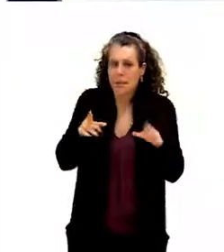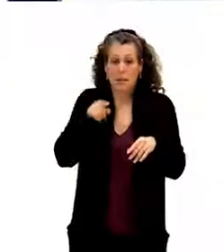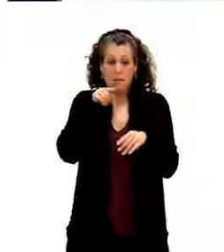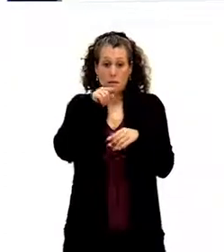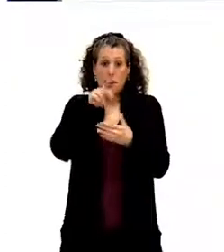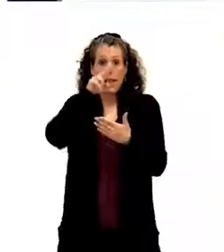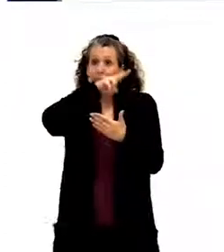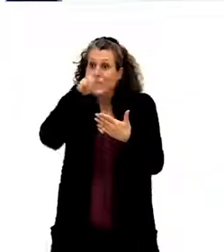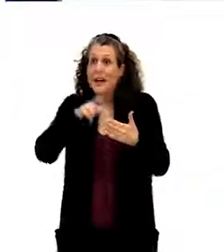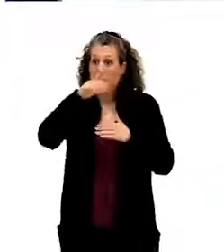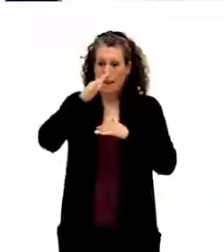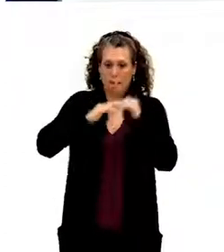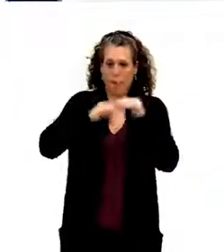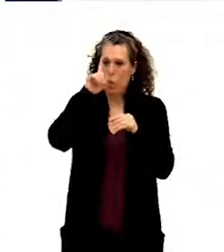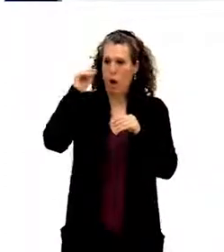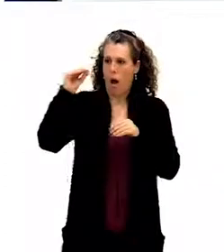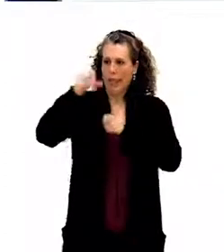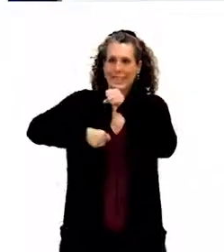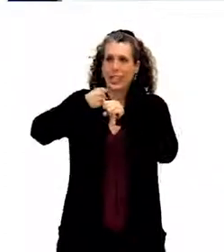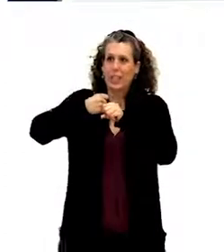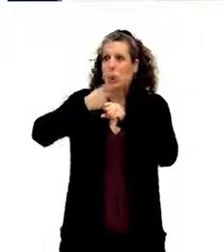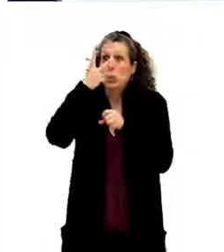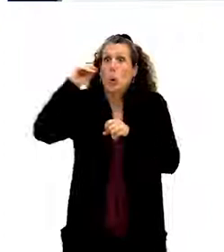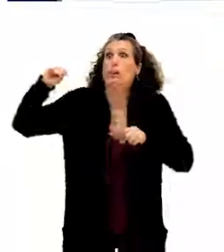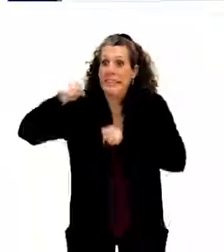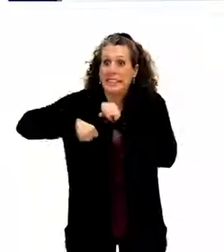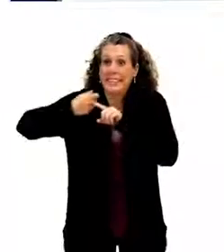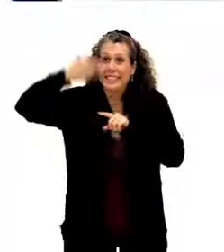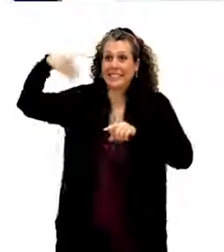designed and built last century, or the century before,